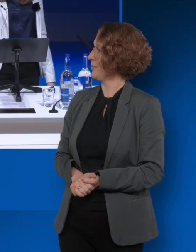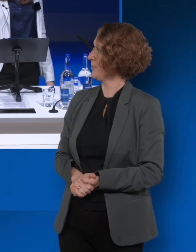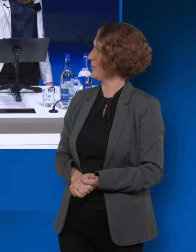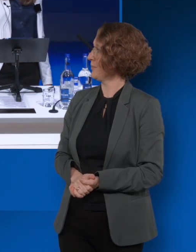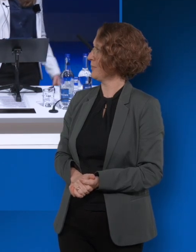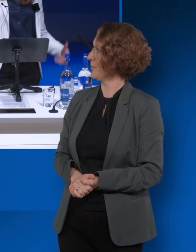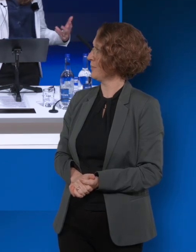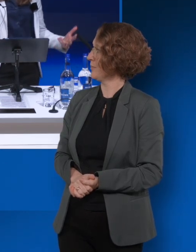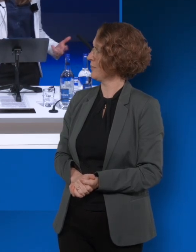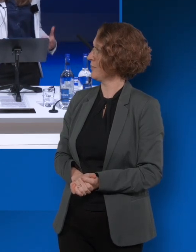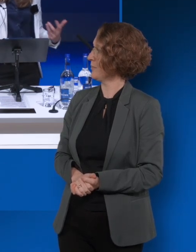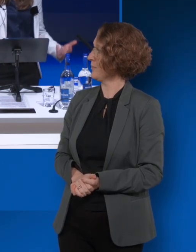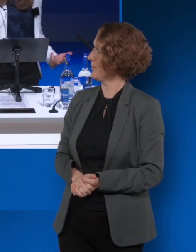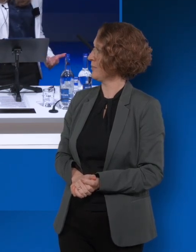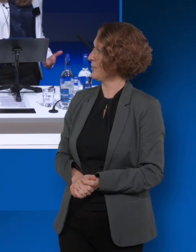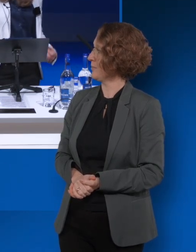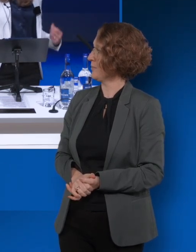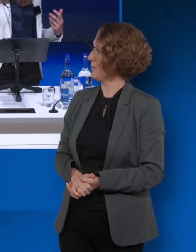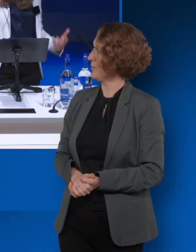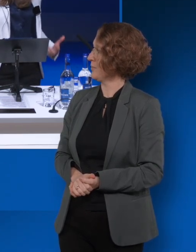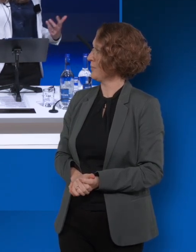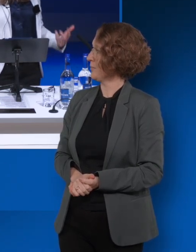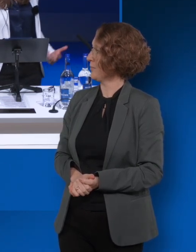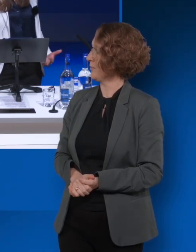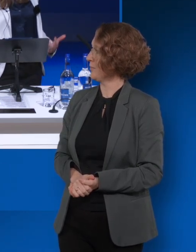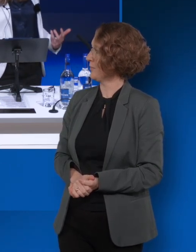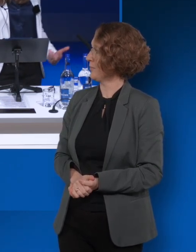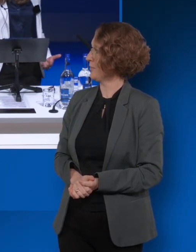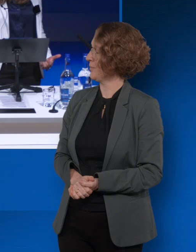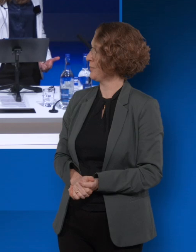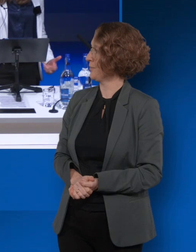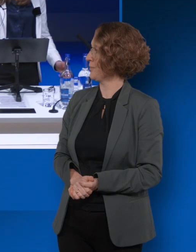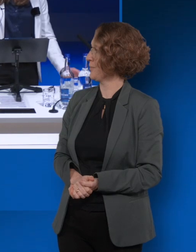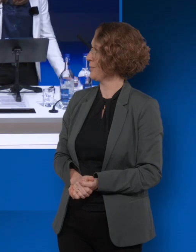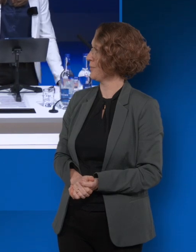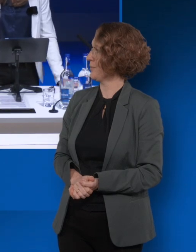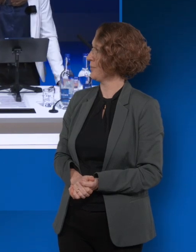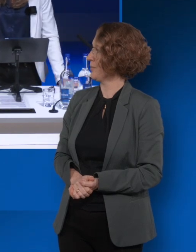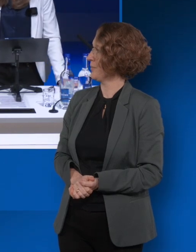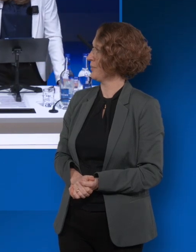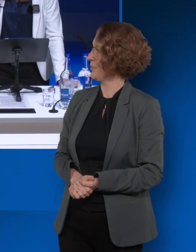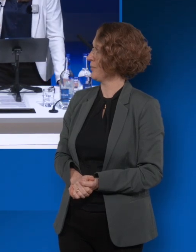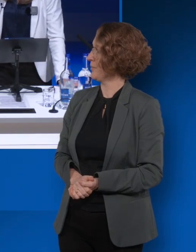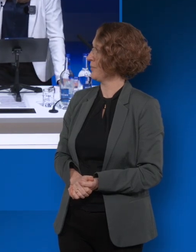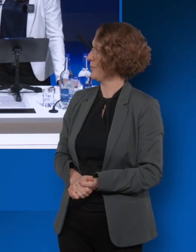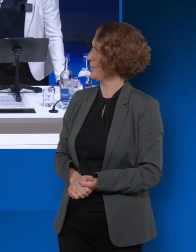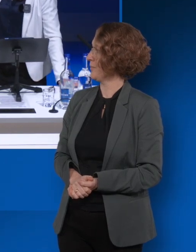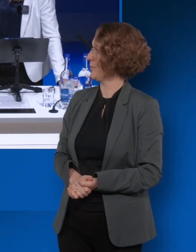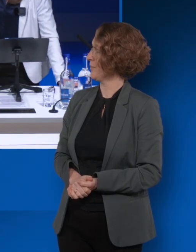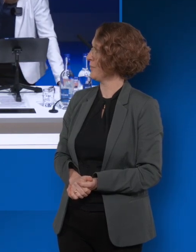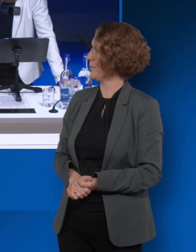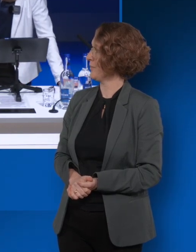capabilities that the brains of other animals lack, and it is to these distinctive capabilities that we owe our